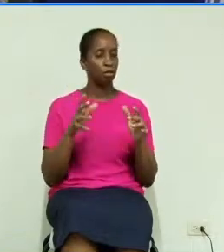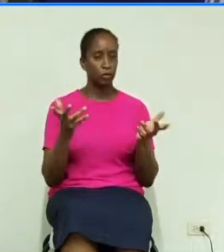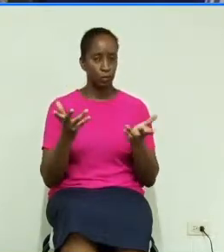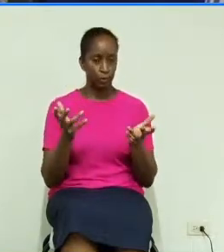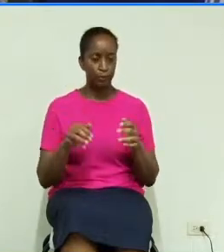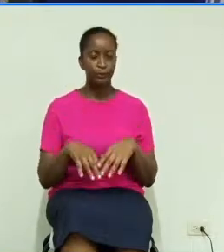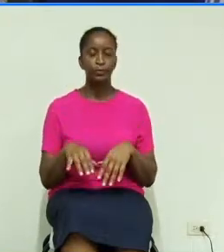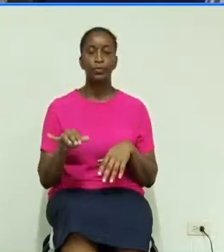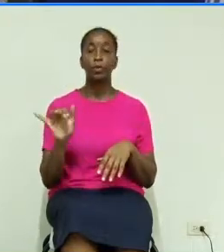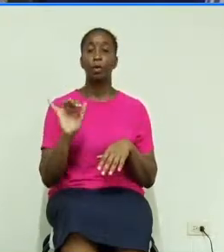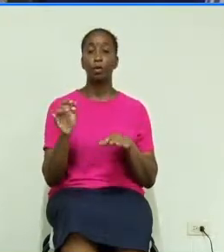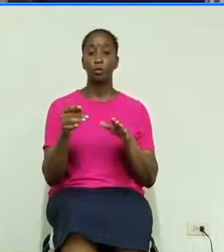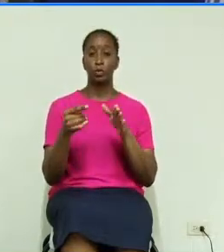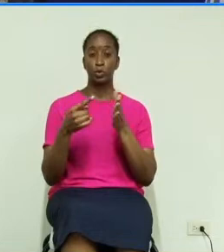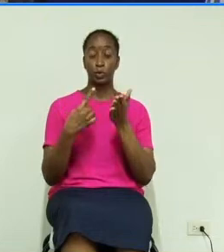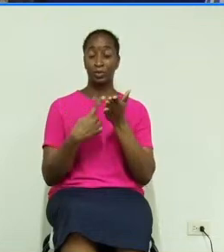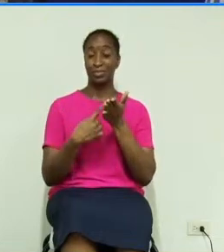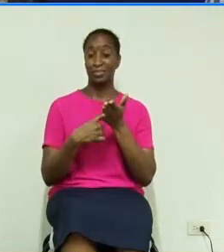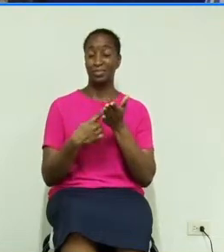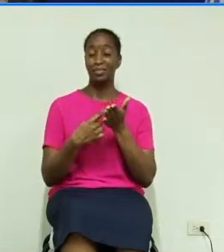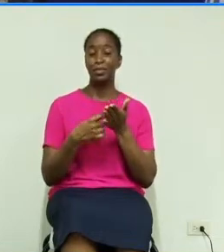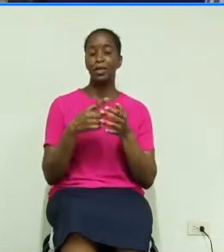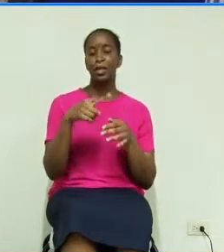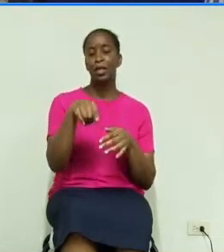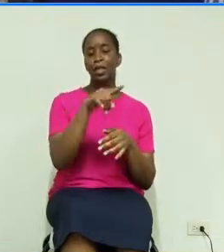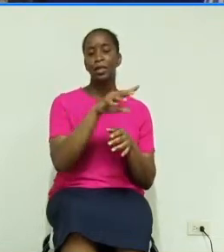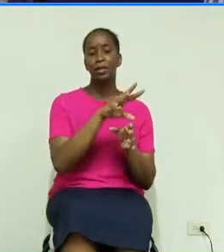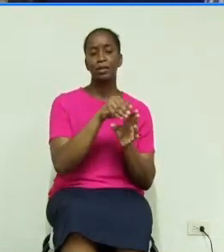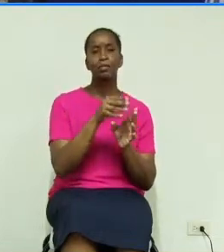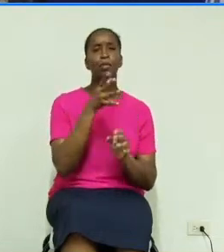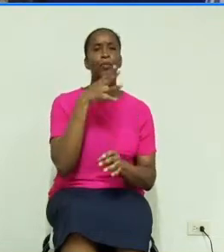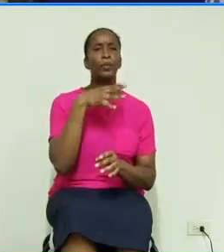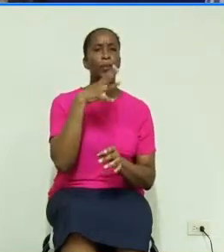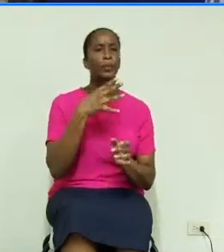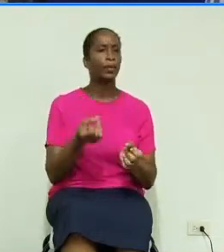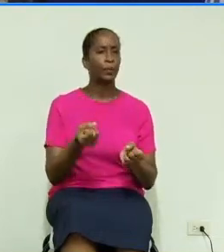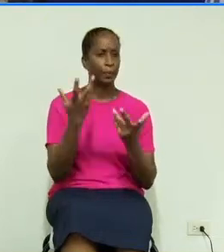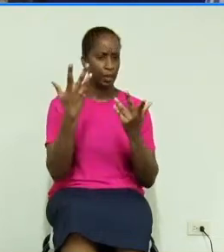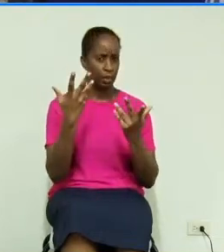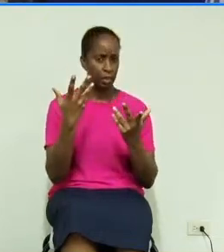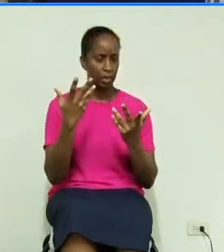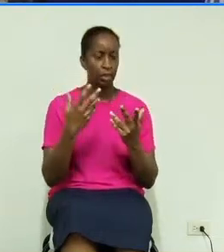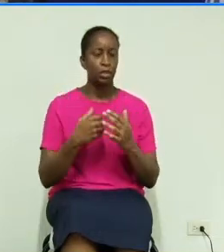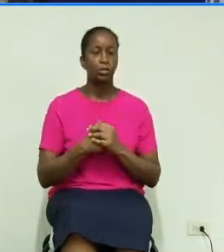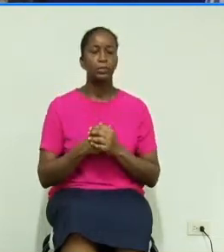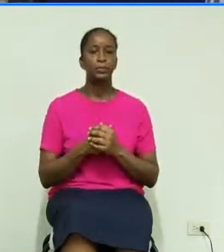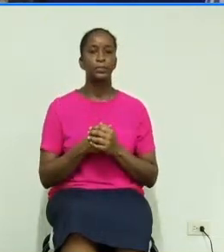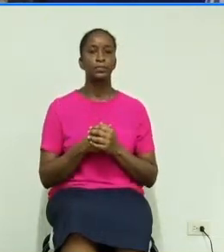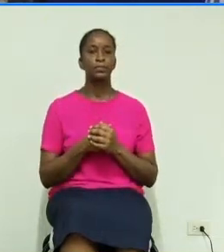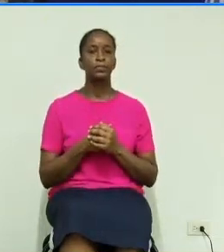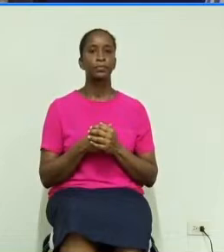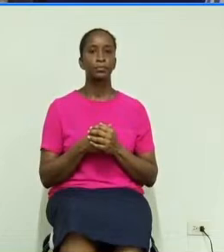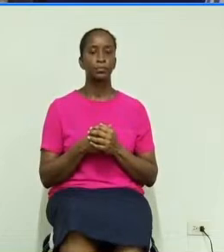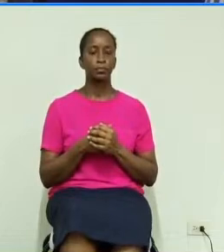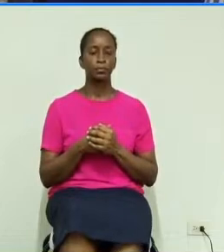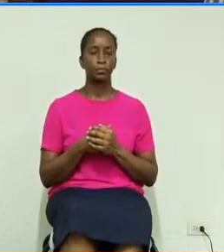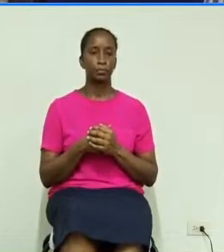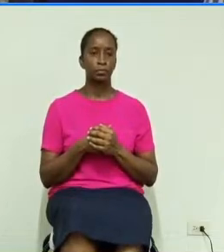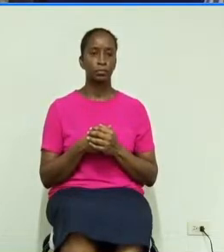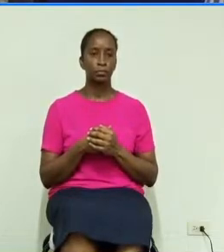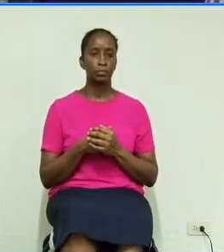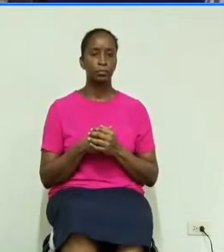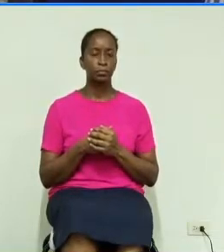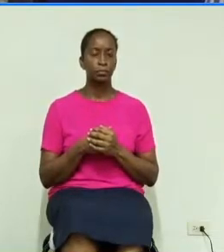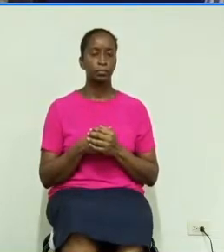of Barbados, unlike other jurisdictions, is one that perhaps is a kind of contradiction, given the point I